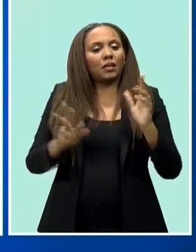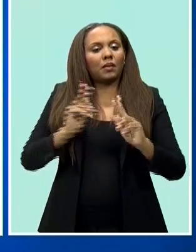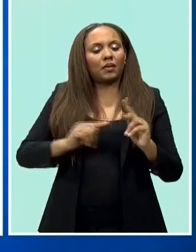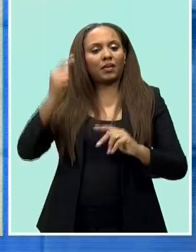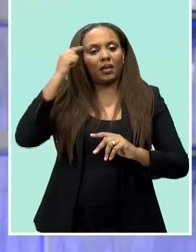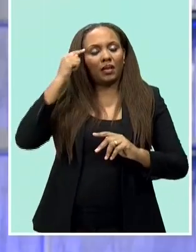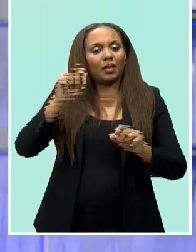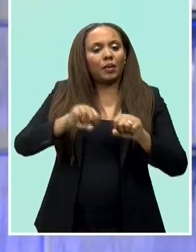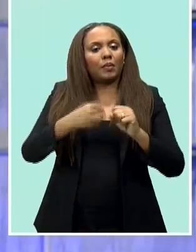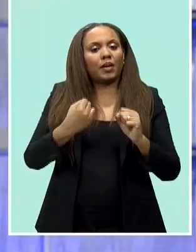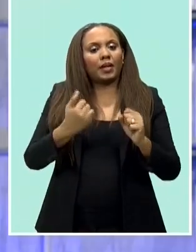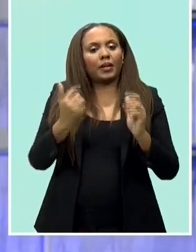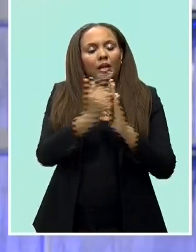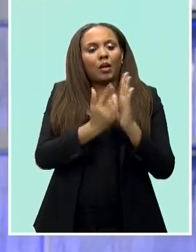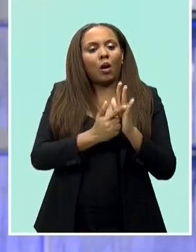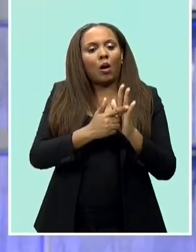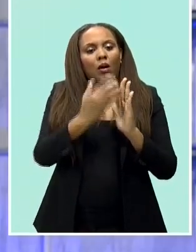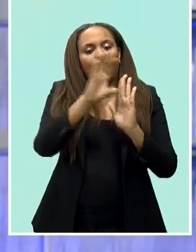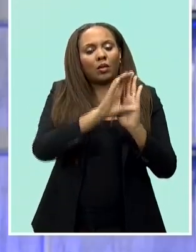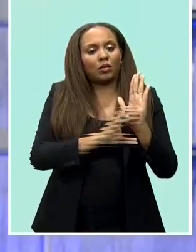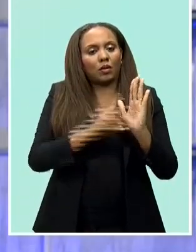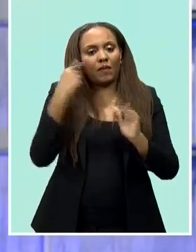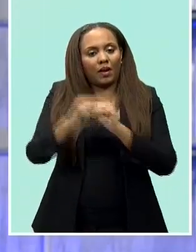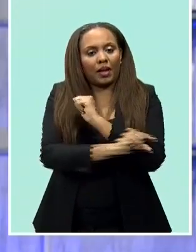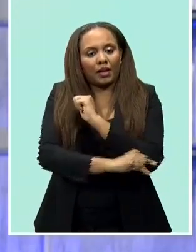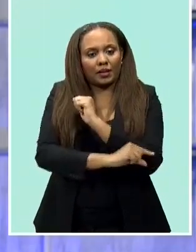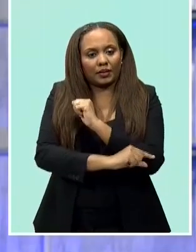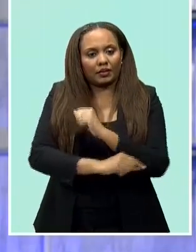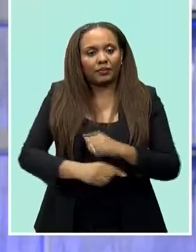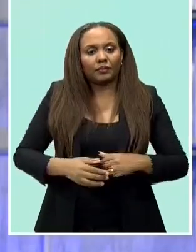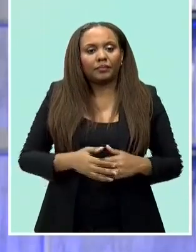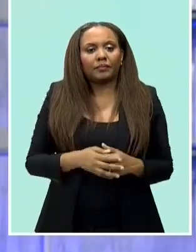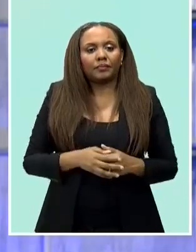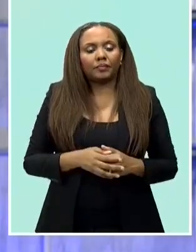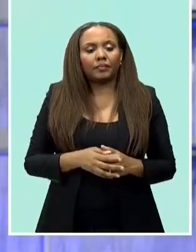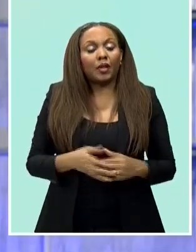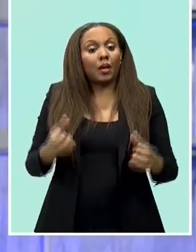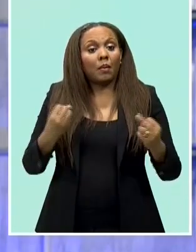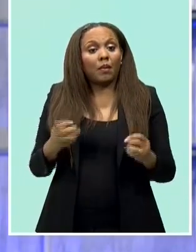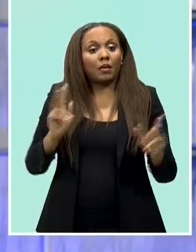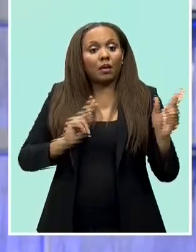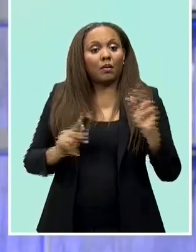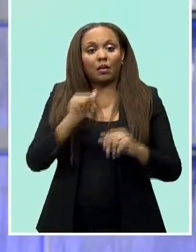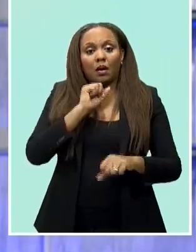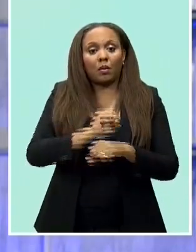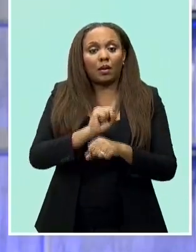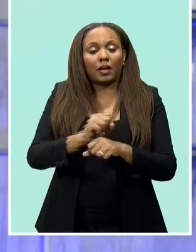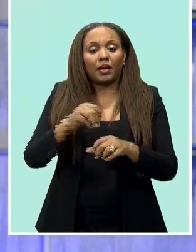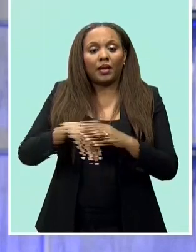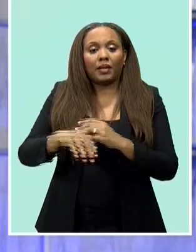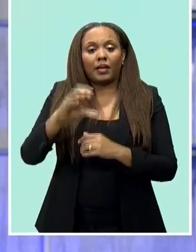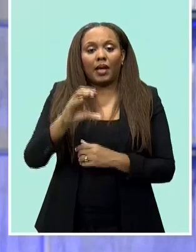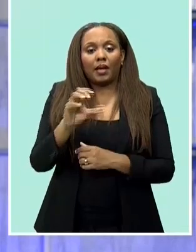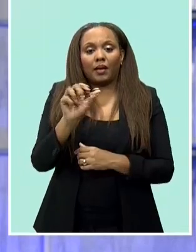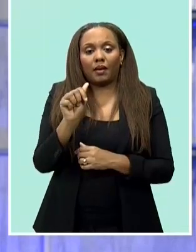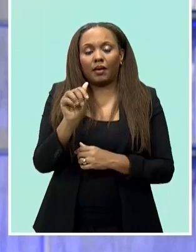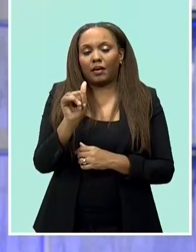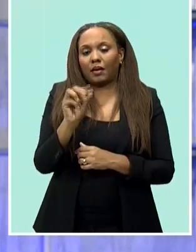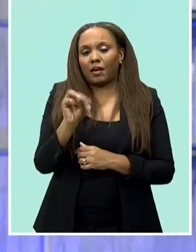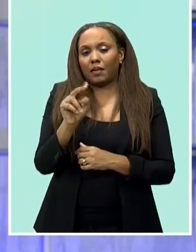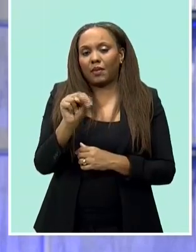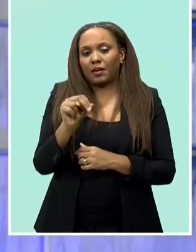Guyana. Hundreds of unemployed Caymanians will gain employment through the government. They're being hired through a